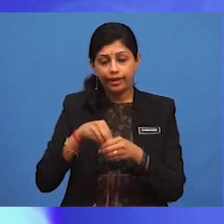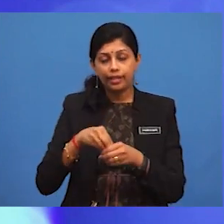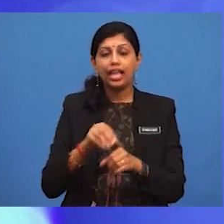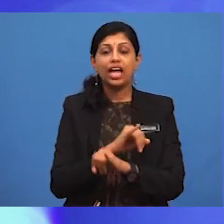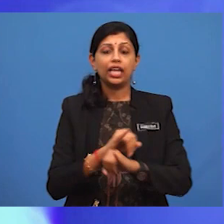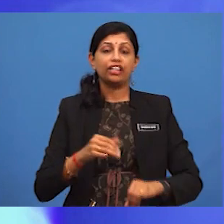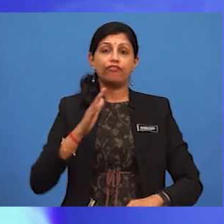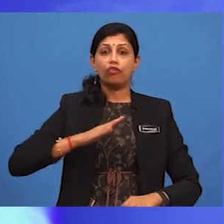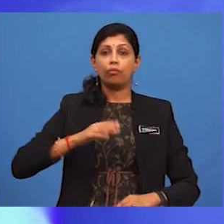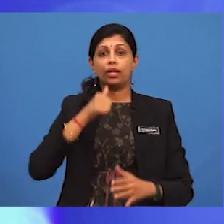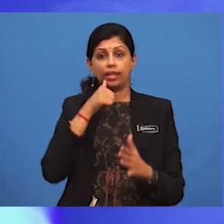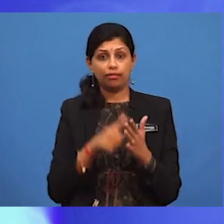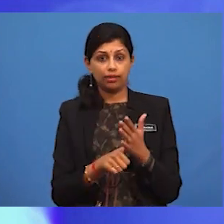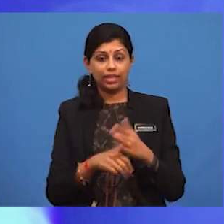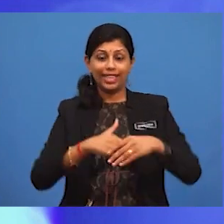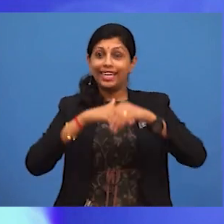not English words.